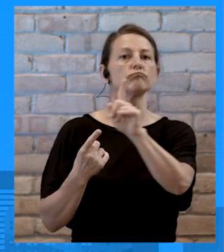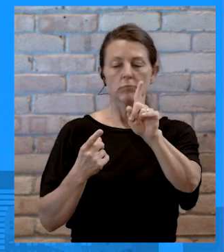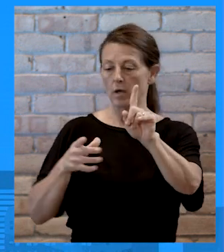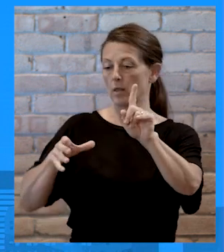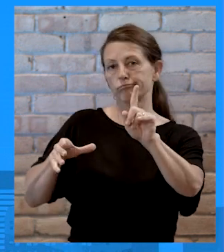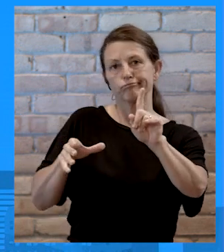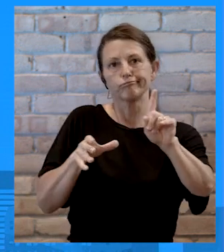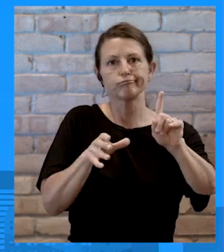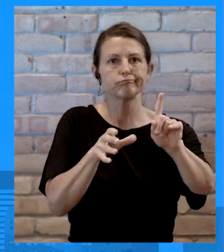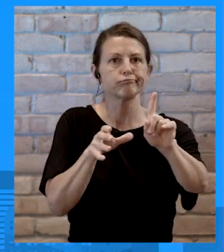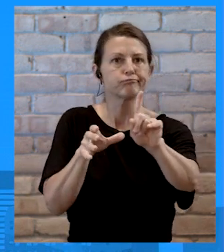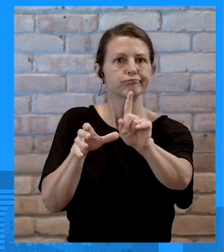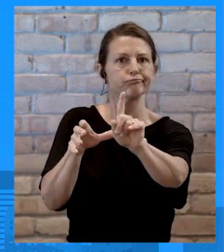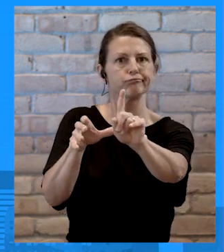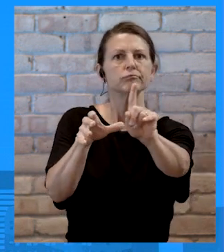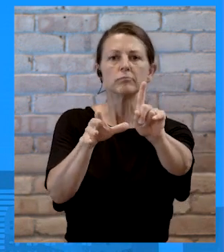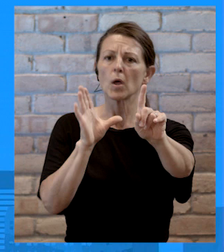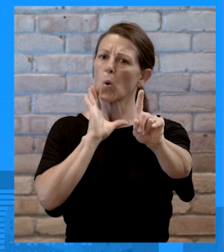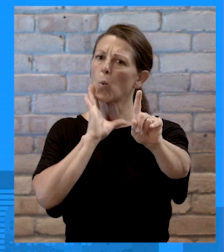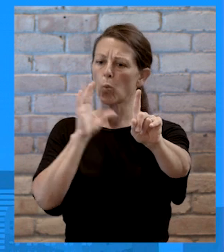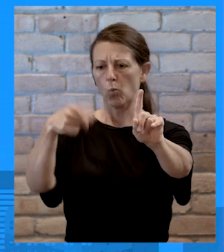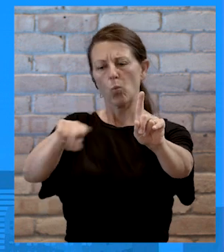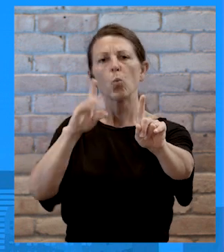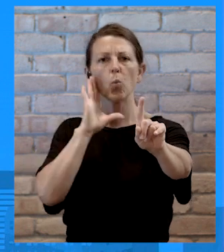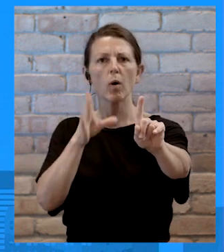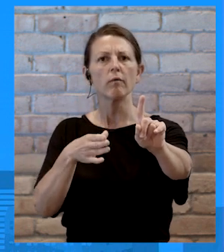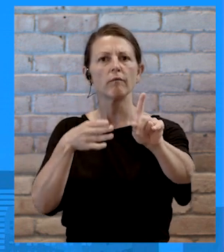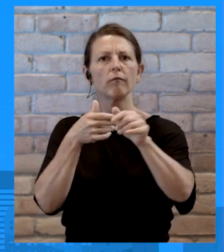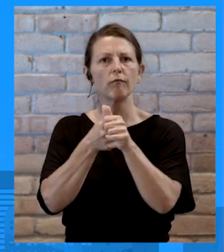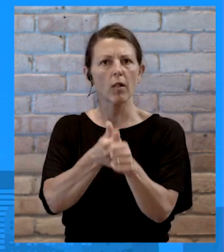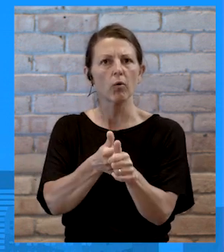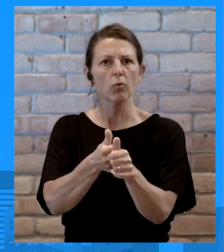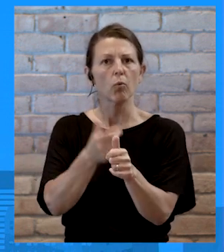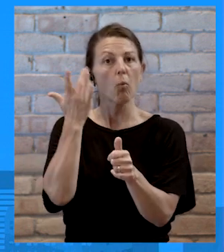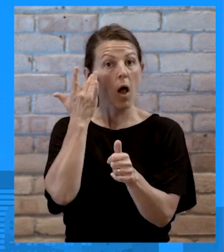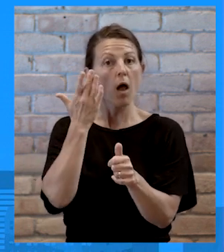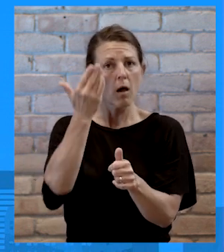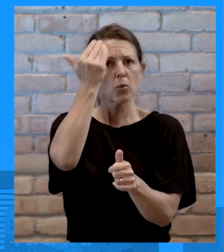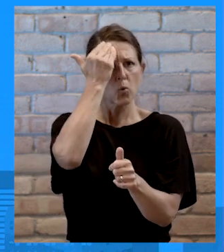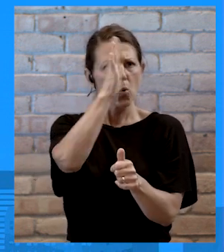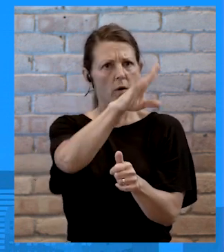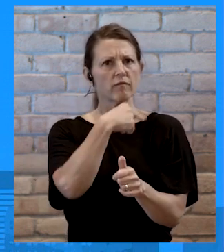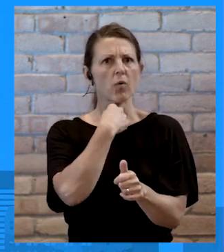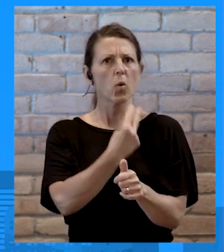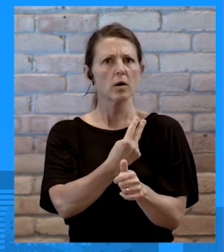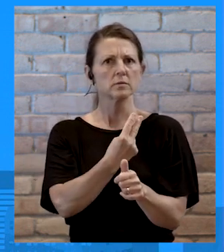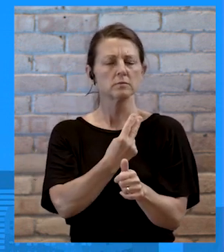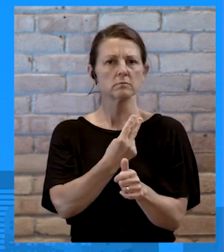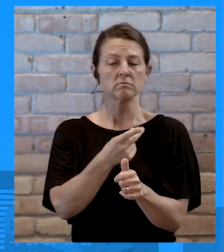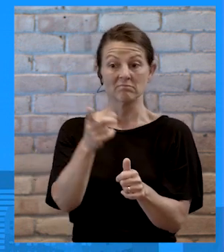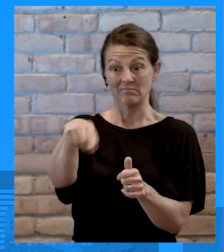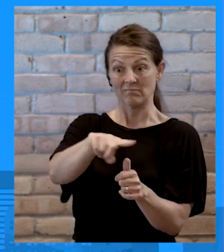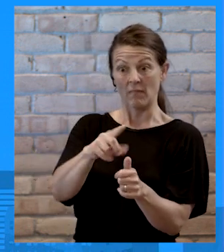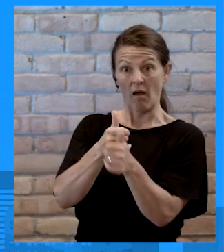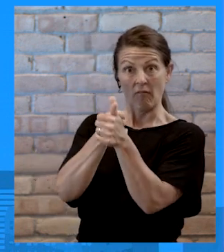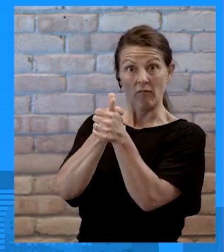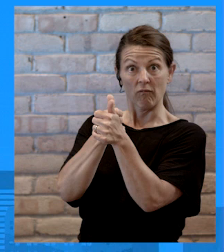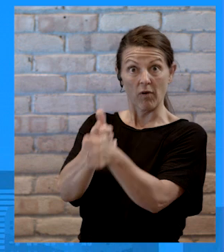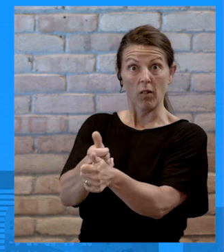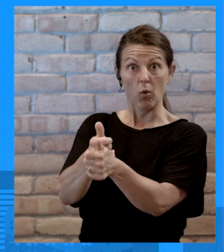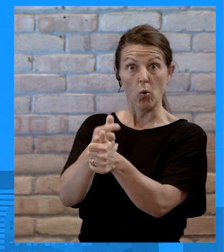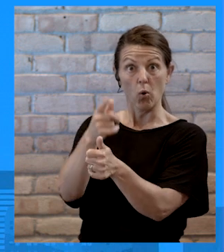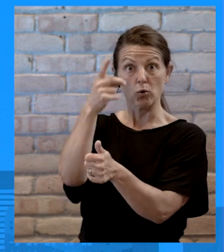them, and his sheep follow him because they know his voice. But they will never follow a stranger. In